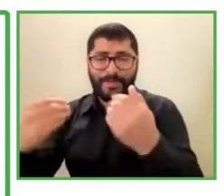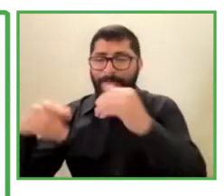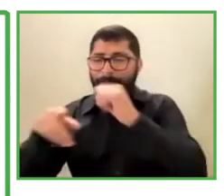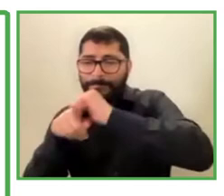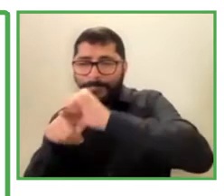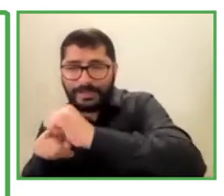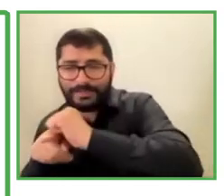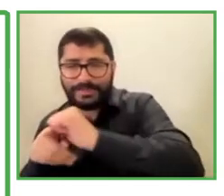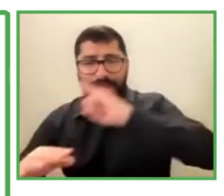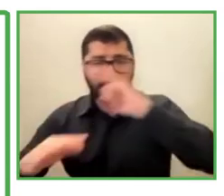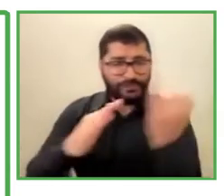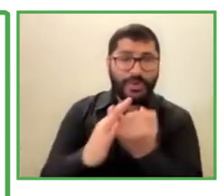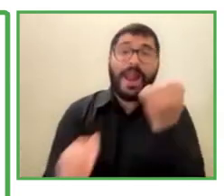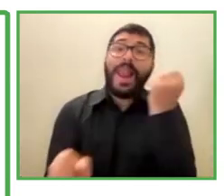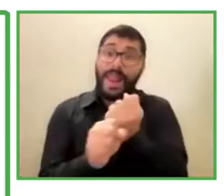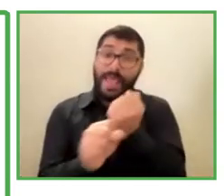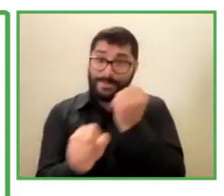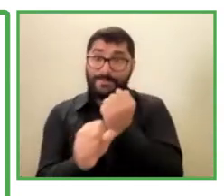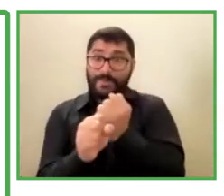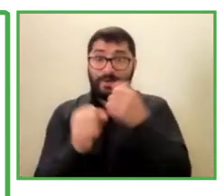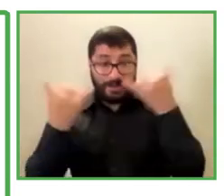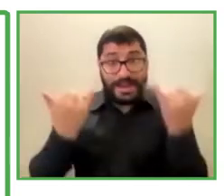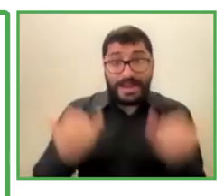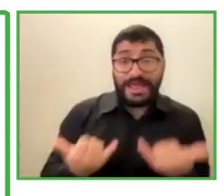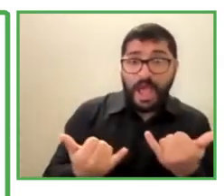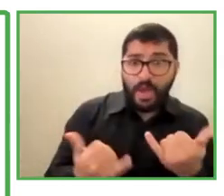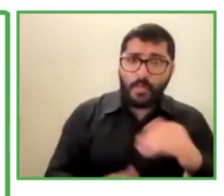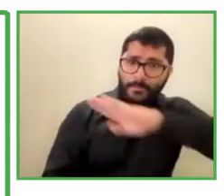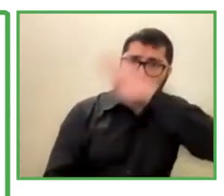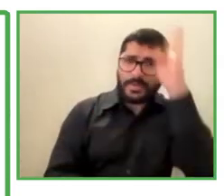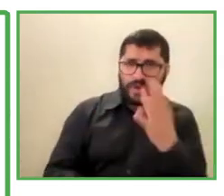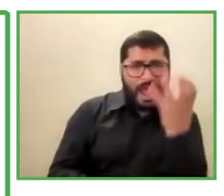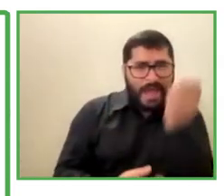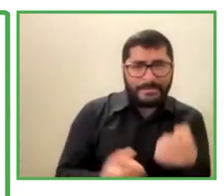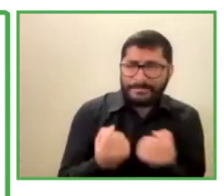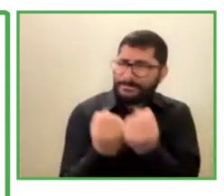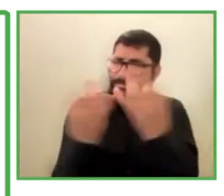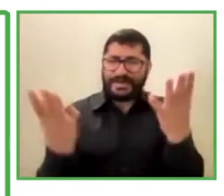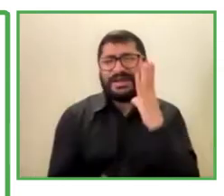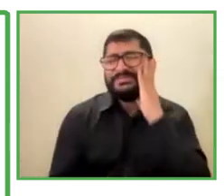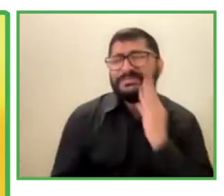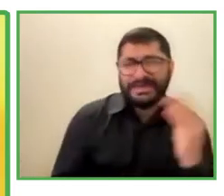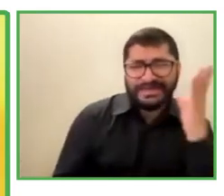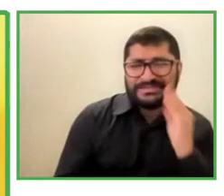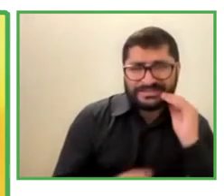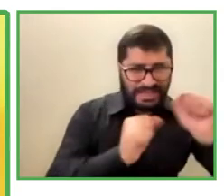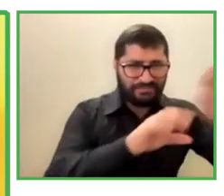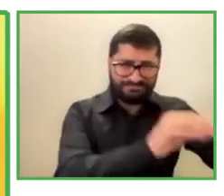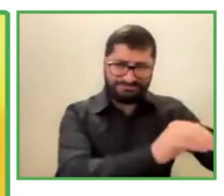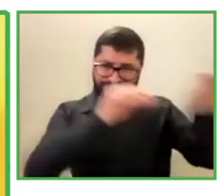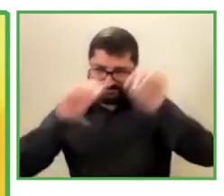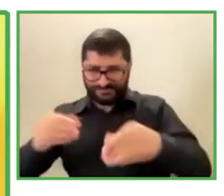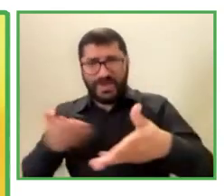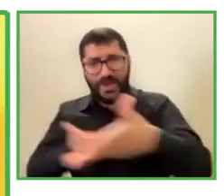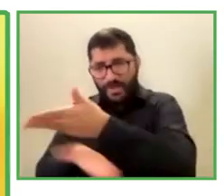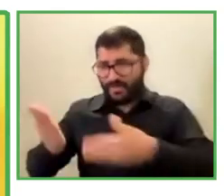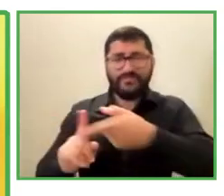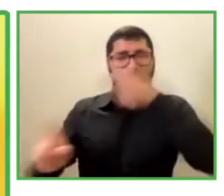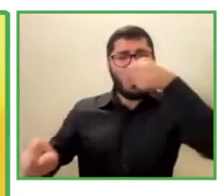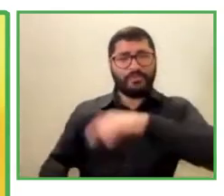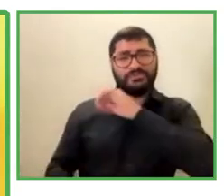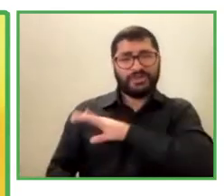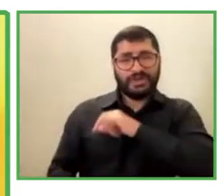lot of experience here in Brazil that we can also have in Chile, so that we get the best